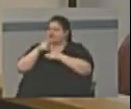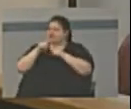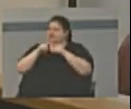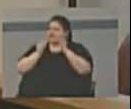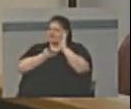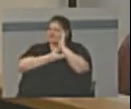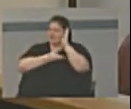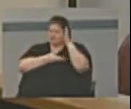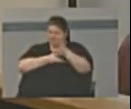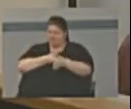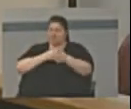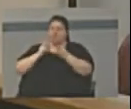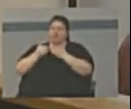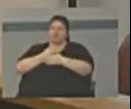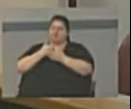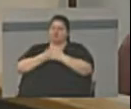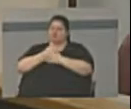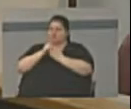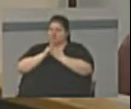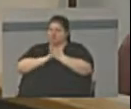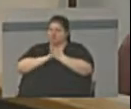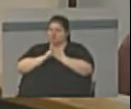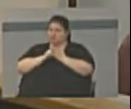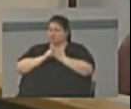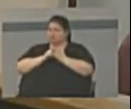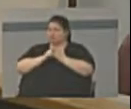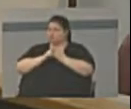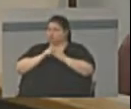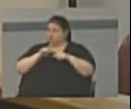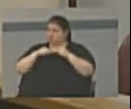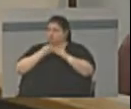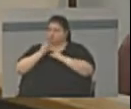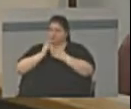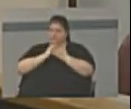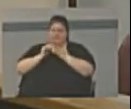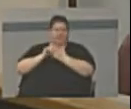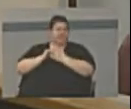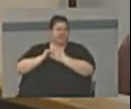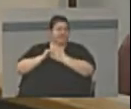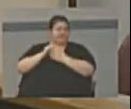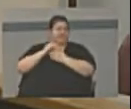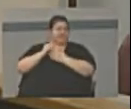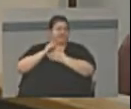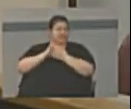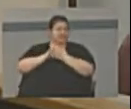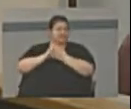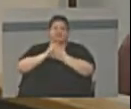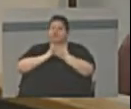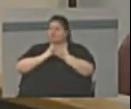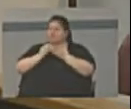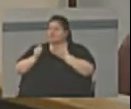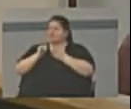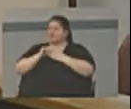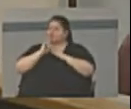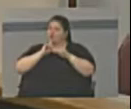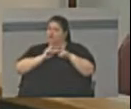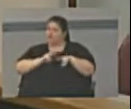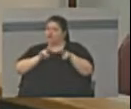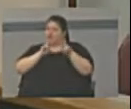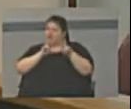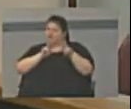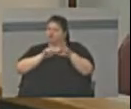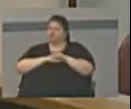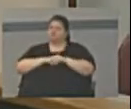corrected. We have new legislation on the books that deals with some of that. So those are some of the things that we're looking at.